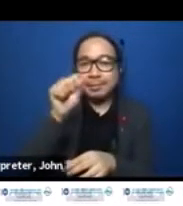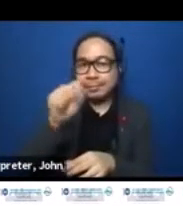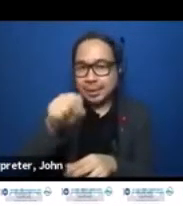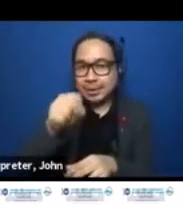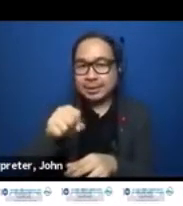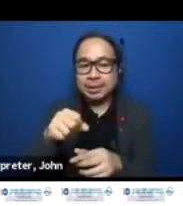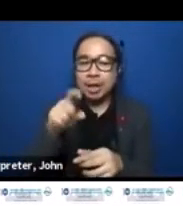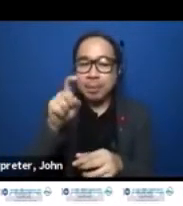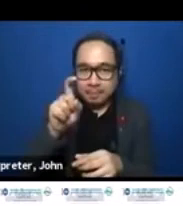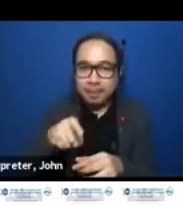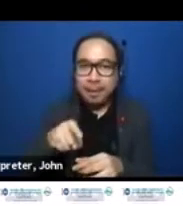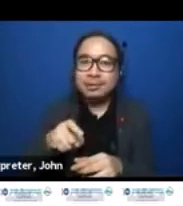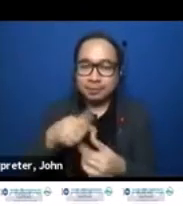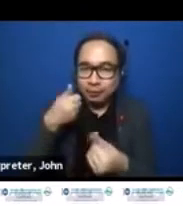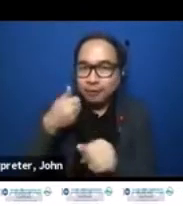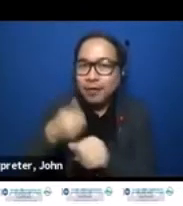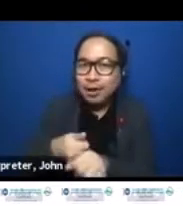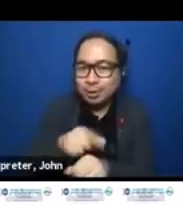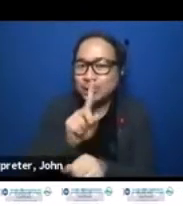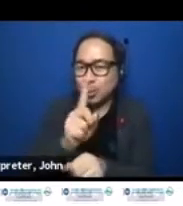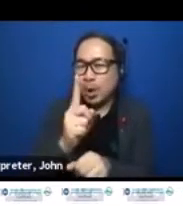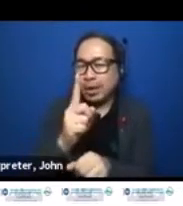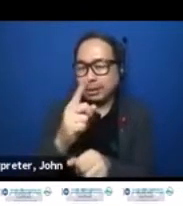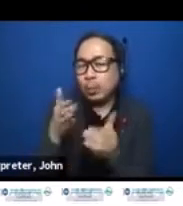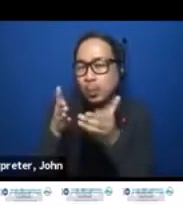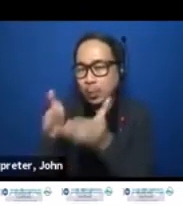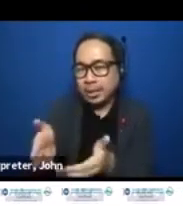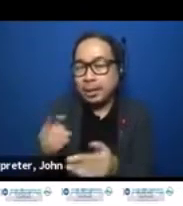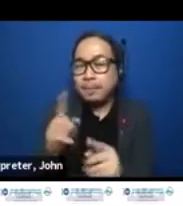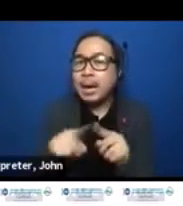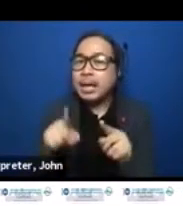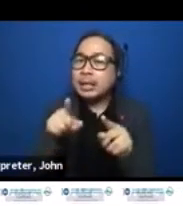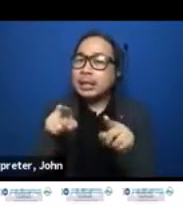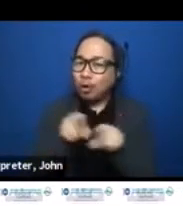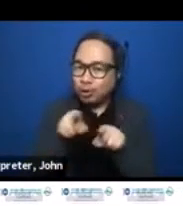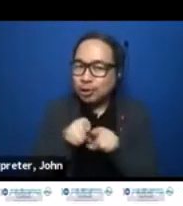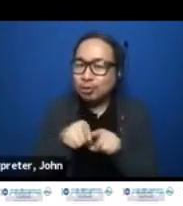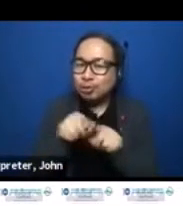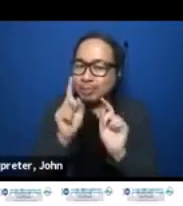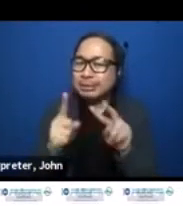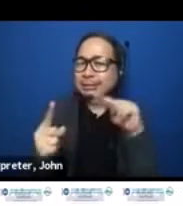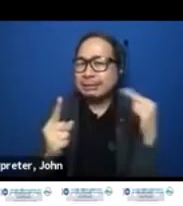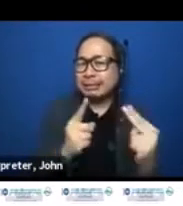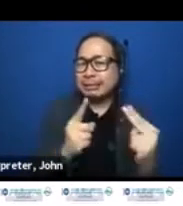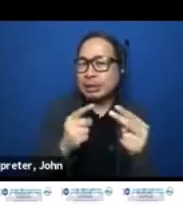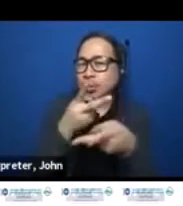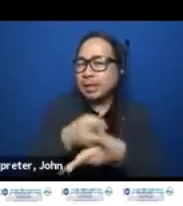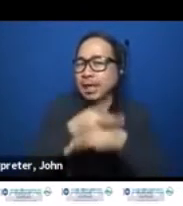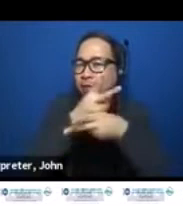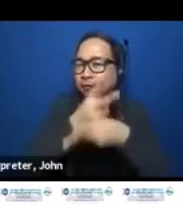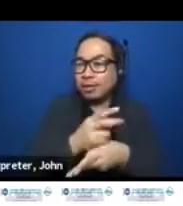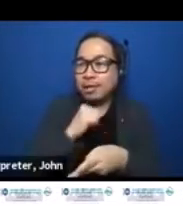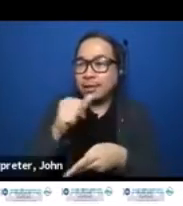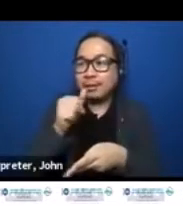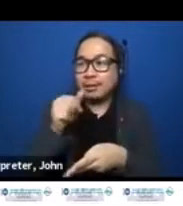we have to do that as one of the initiatives, but we have to also be careful as not to put the male